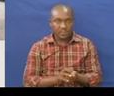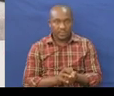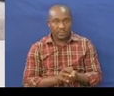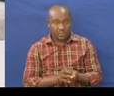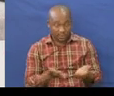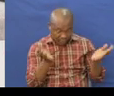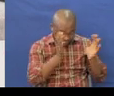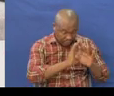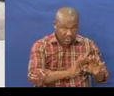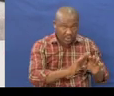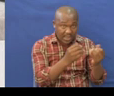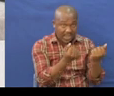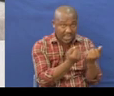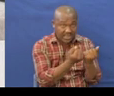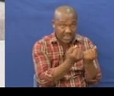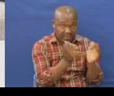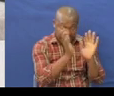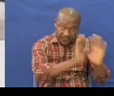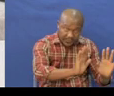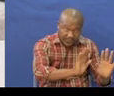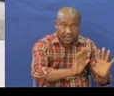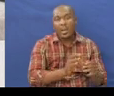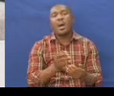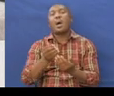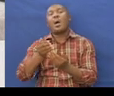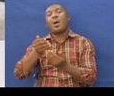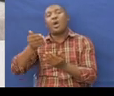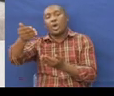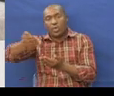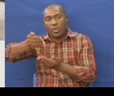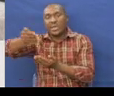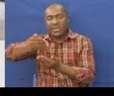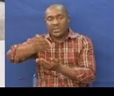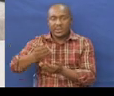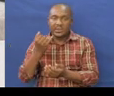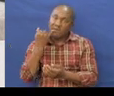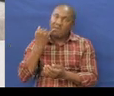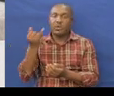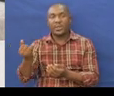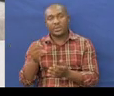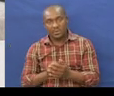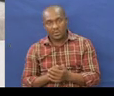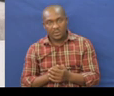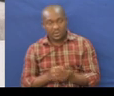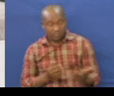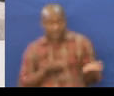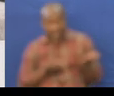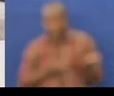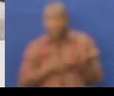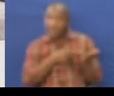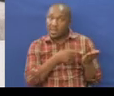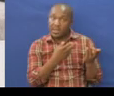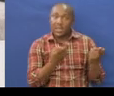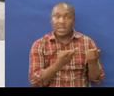you go and correct your information from the participants we've been discussing. From the sample or whatever you have